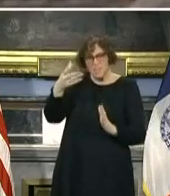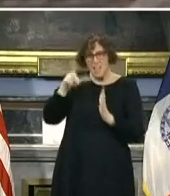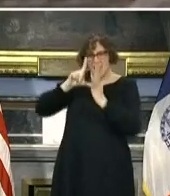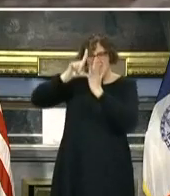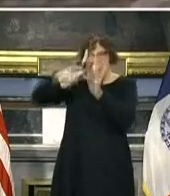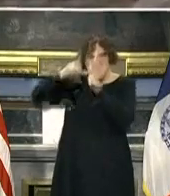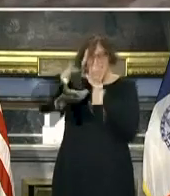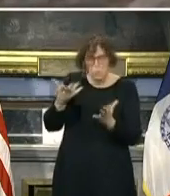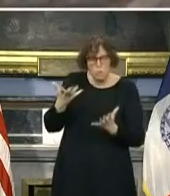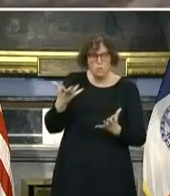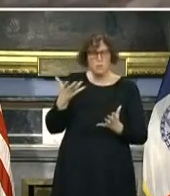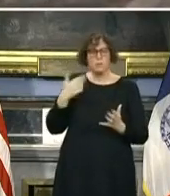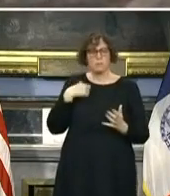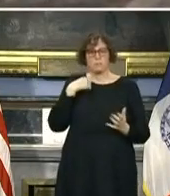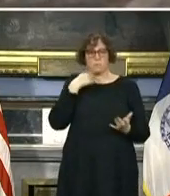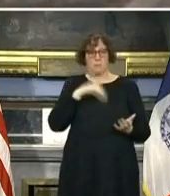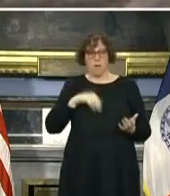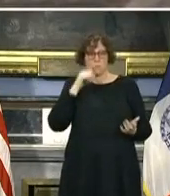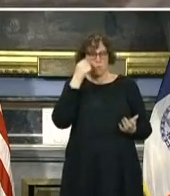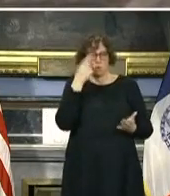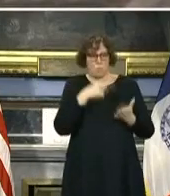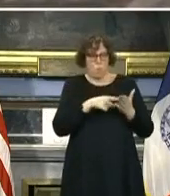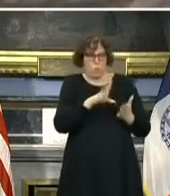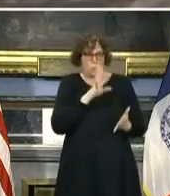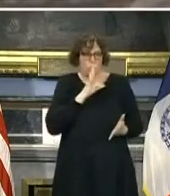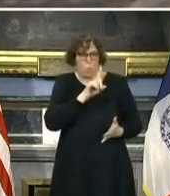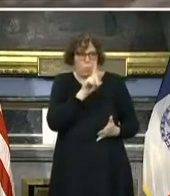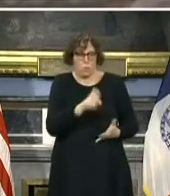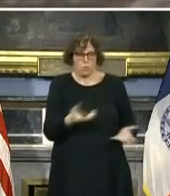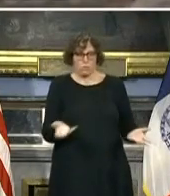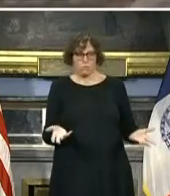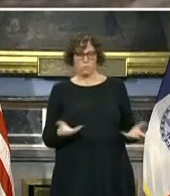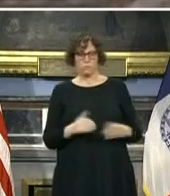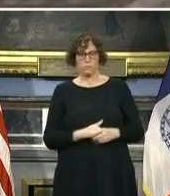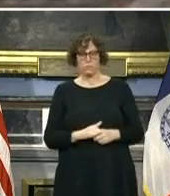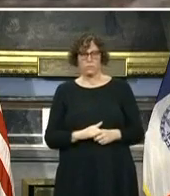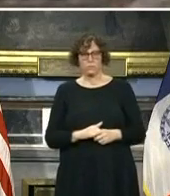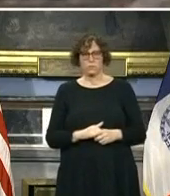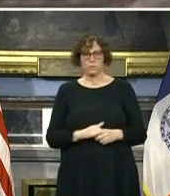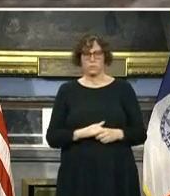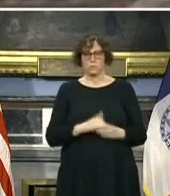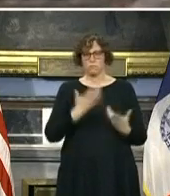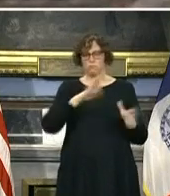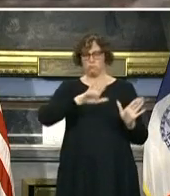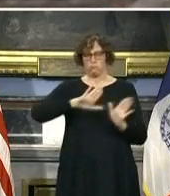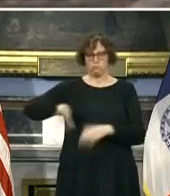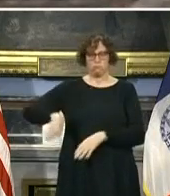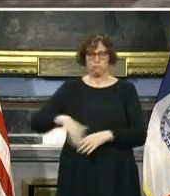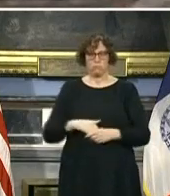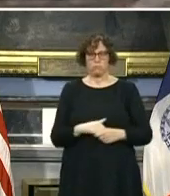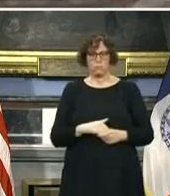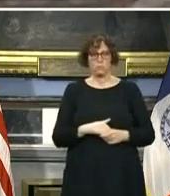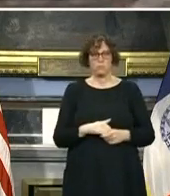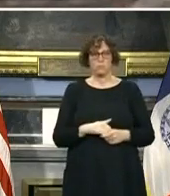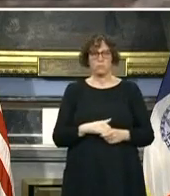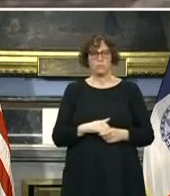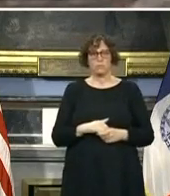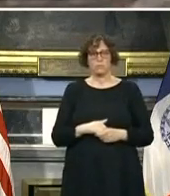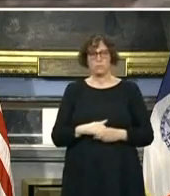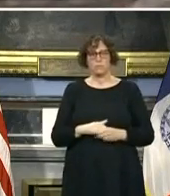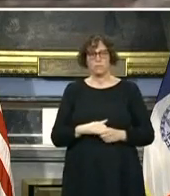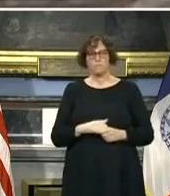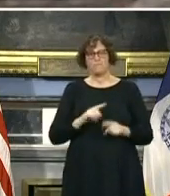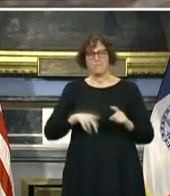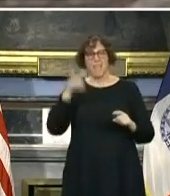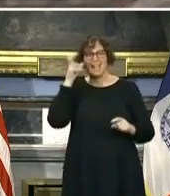police sick calls that maybe need to bring in additional station police? No.